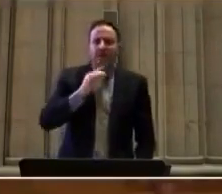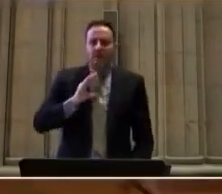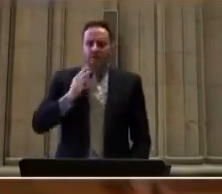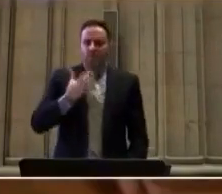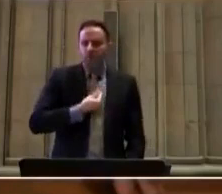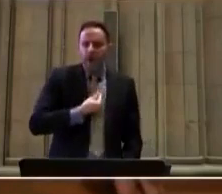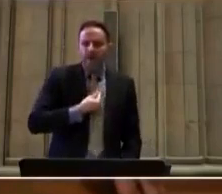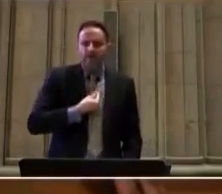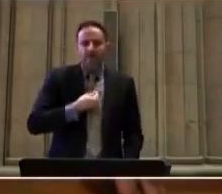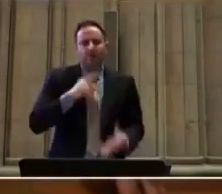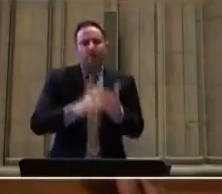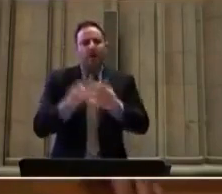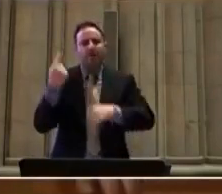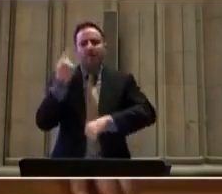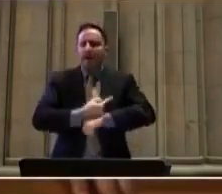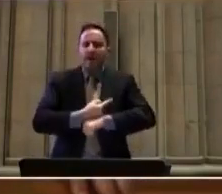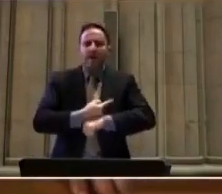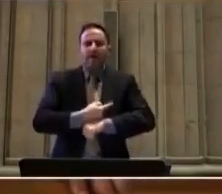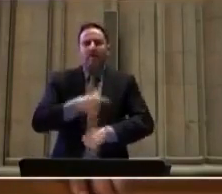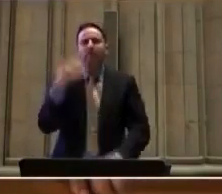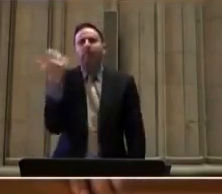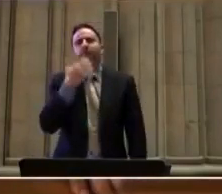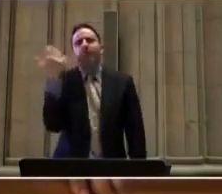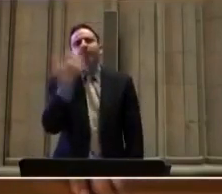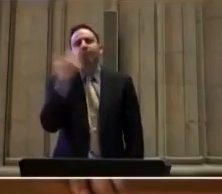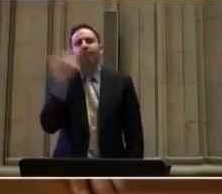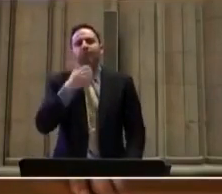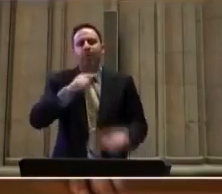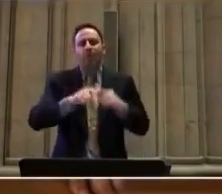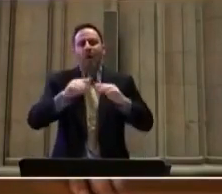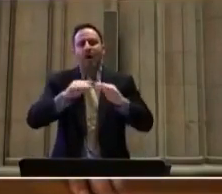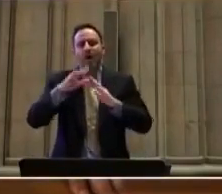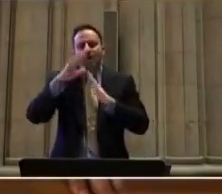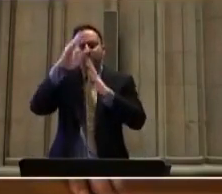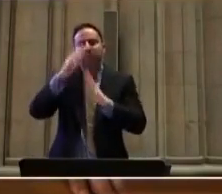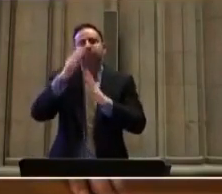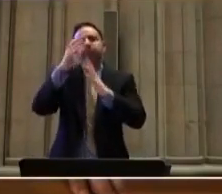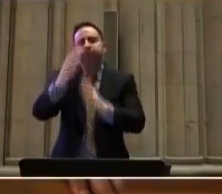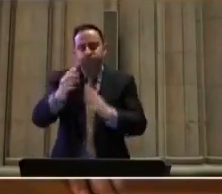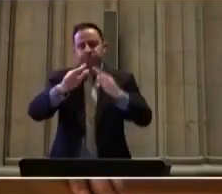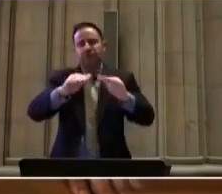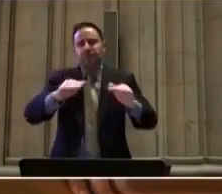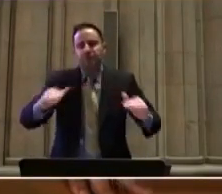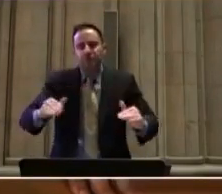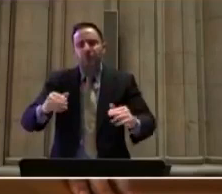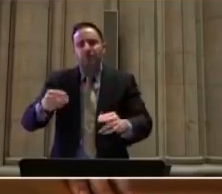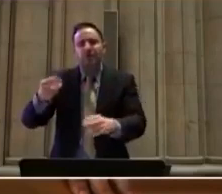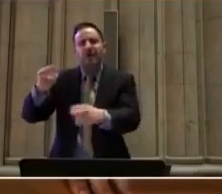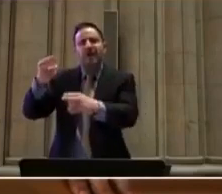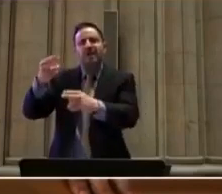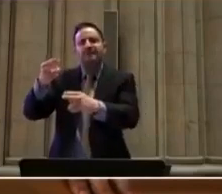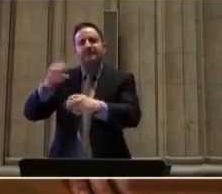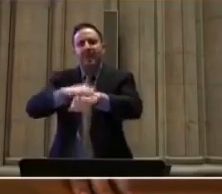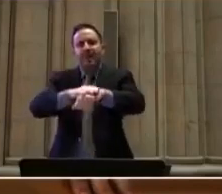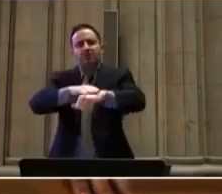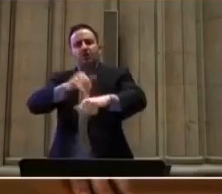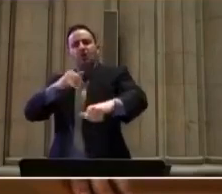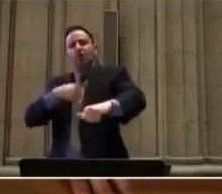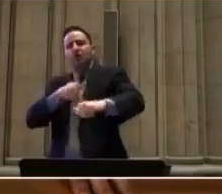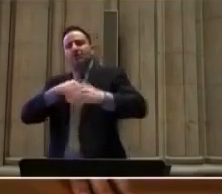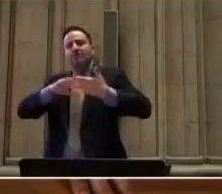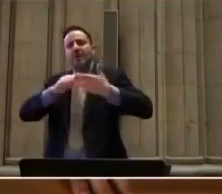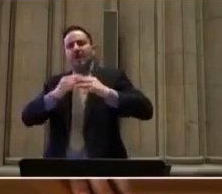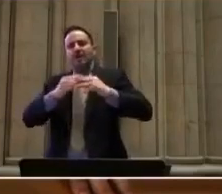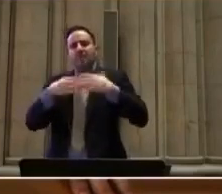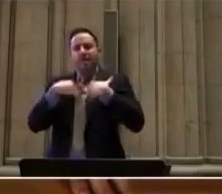a day it will be when our children's children call us what you have called us to be,